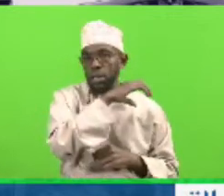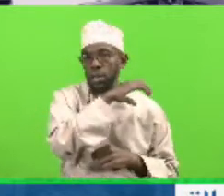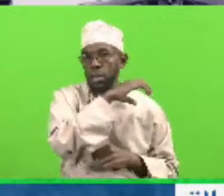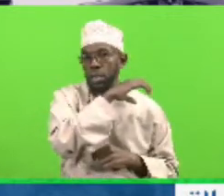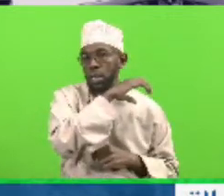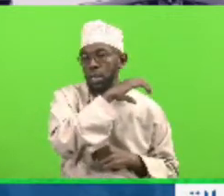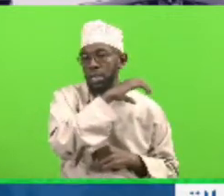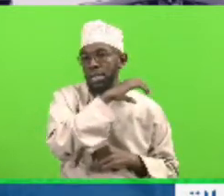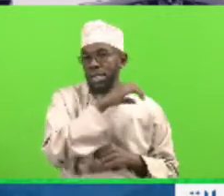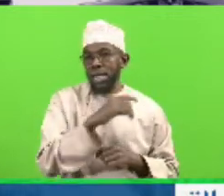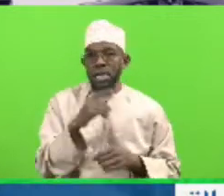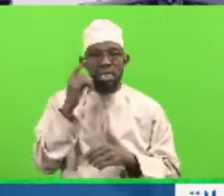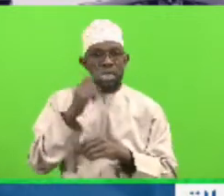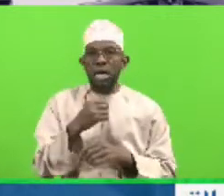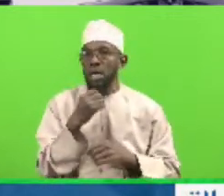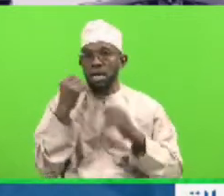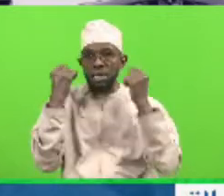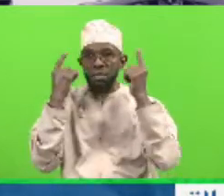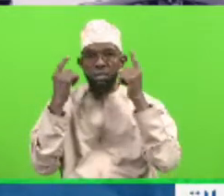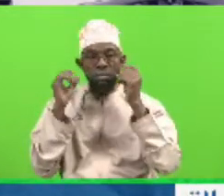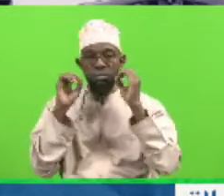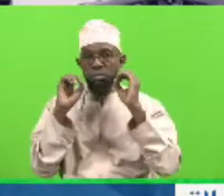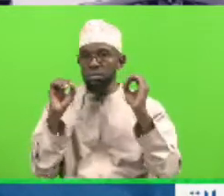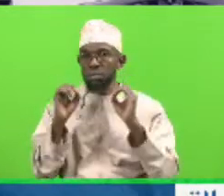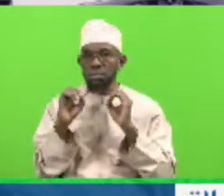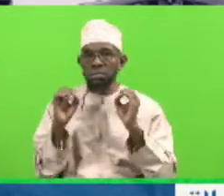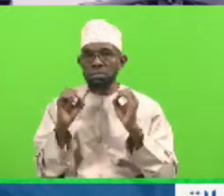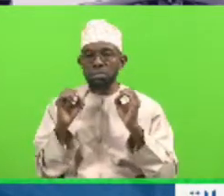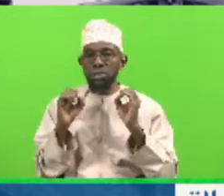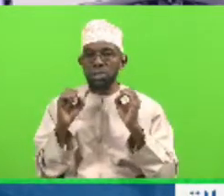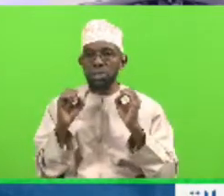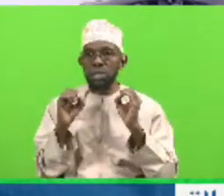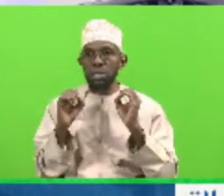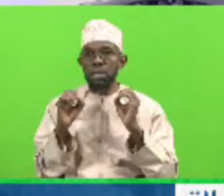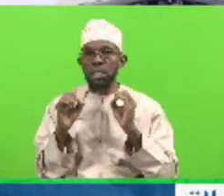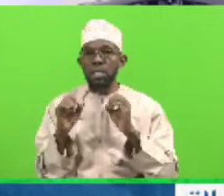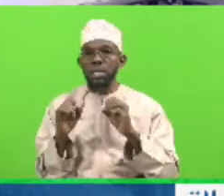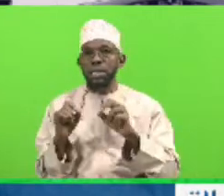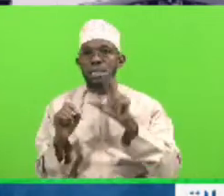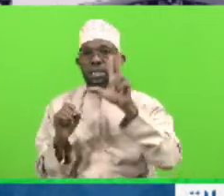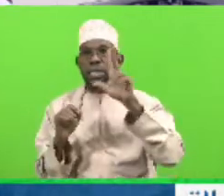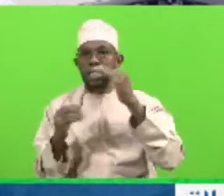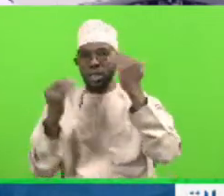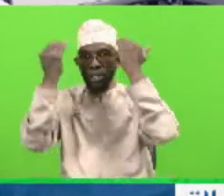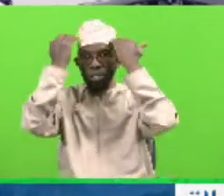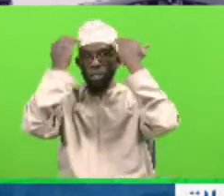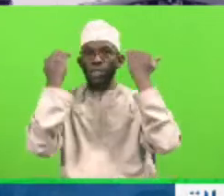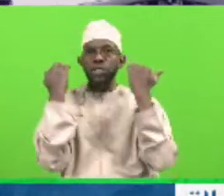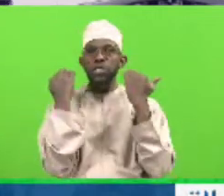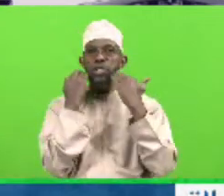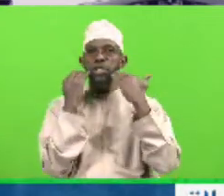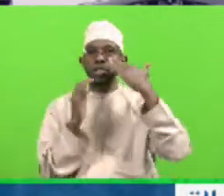and defeats logic and understanding that three judges of the Supreme Court